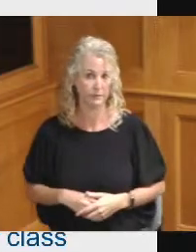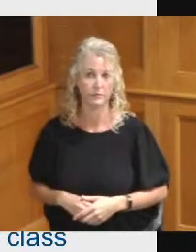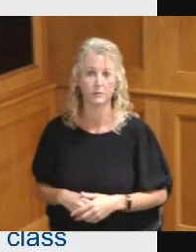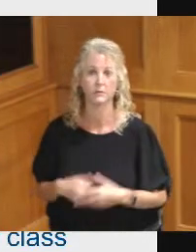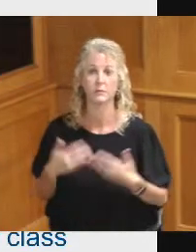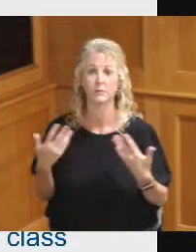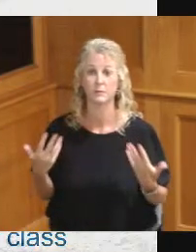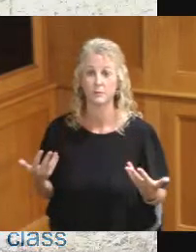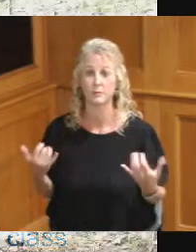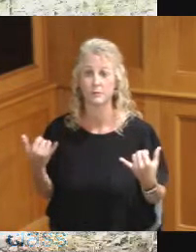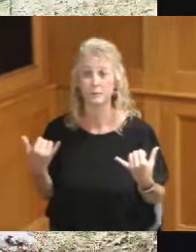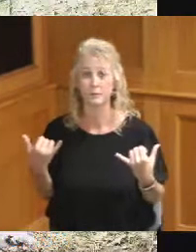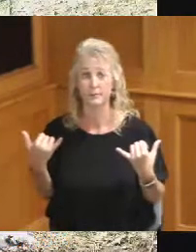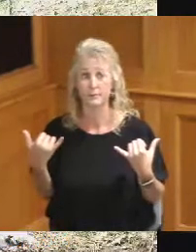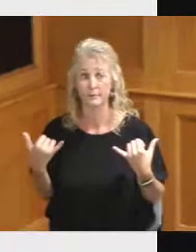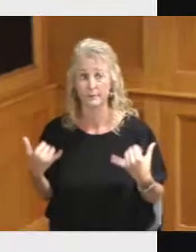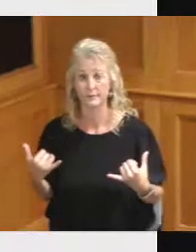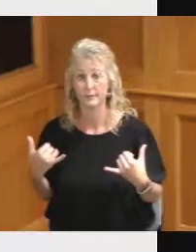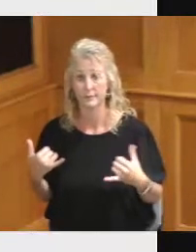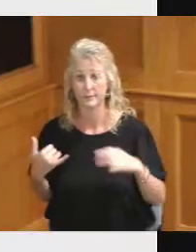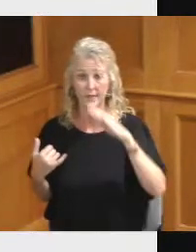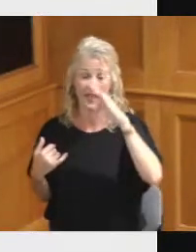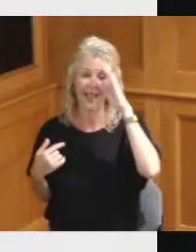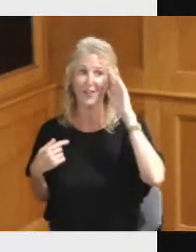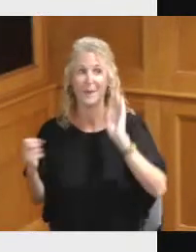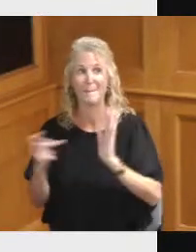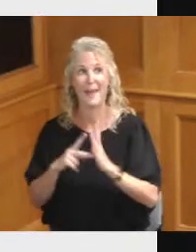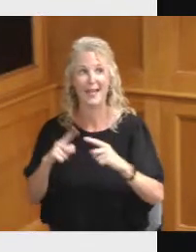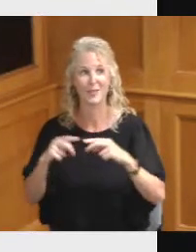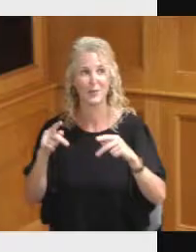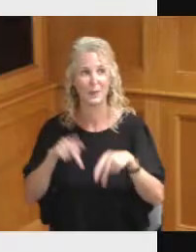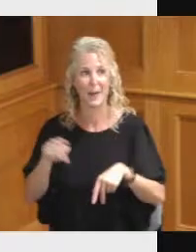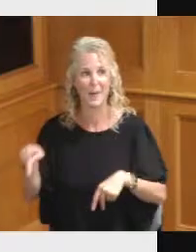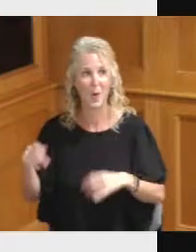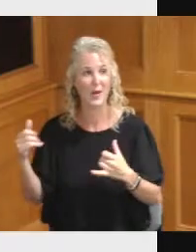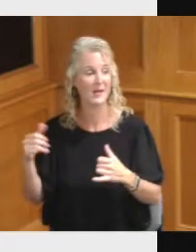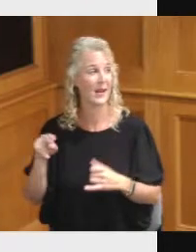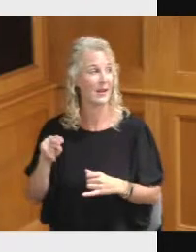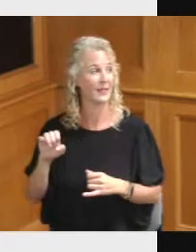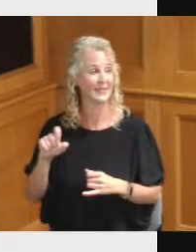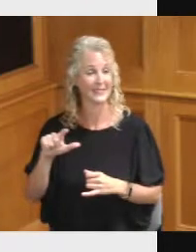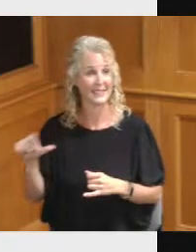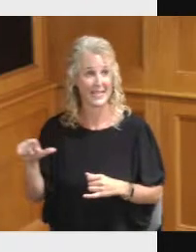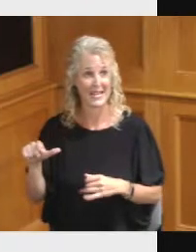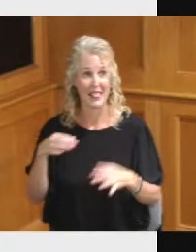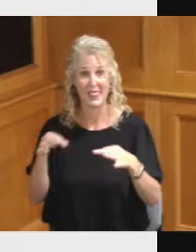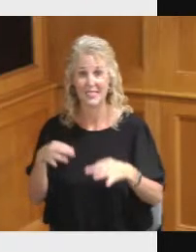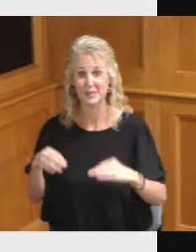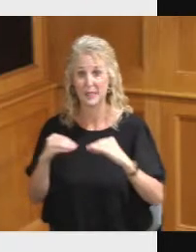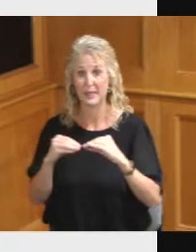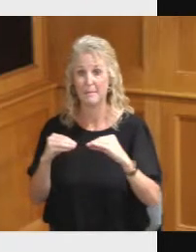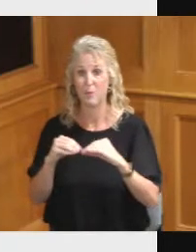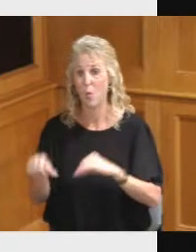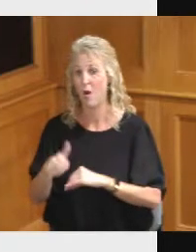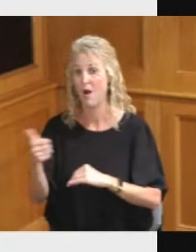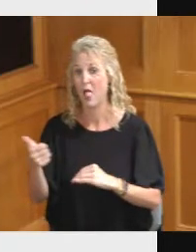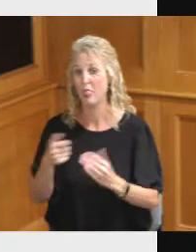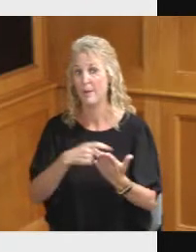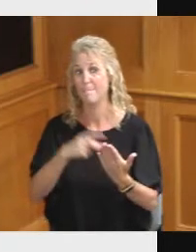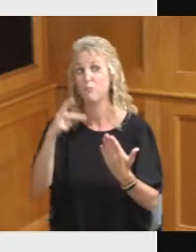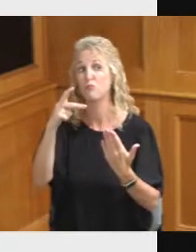And so I would like to, let me get back to where I was, turn it over to Neil, who's going to talk about some of the